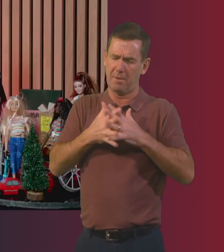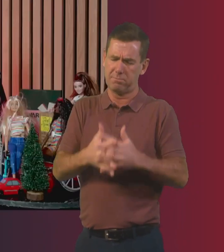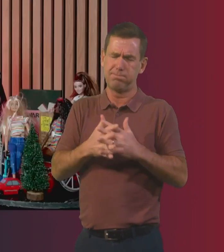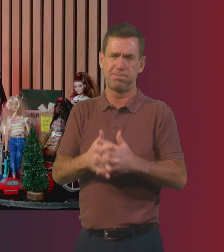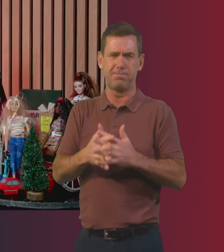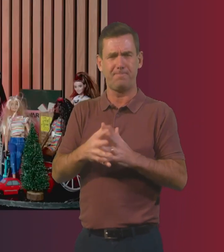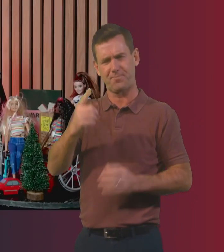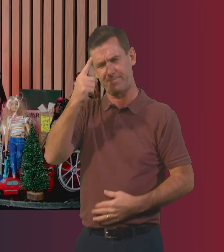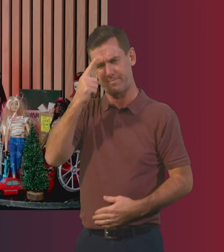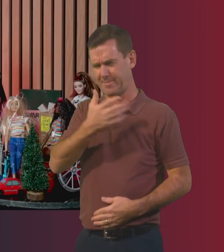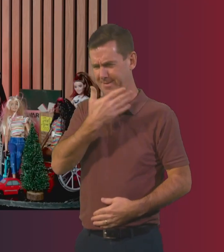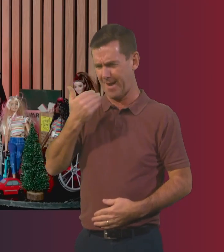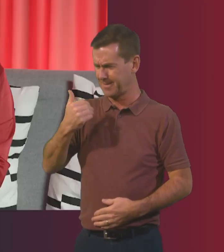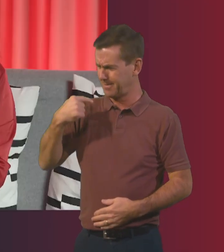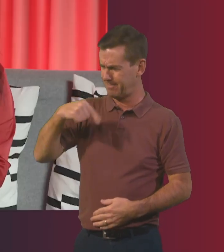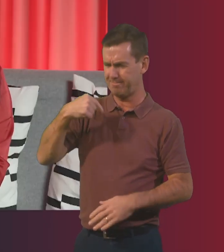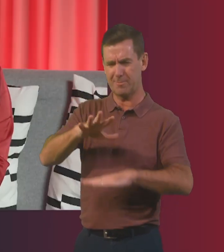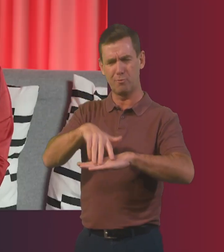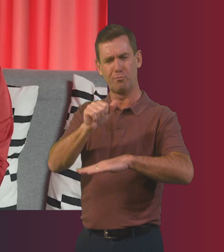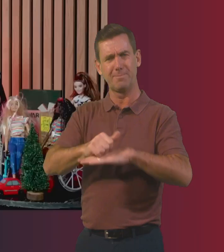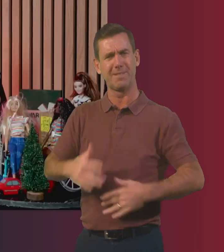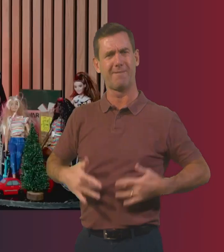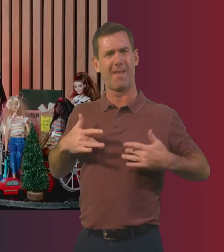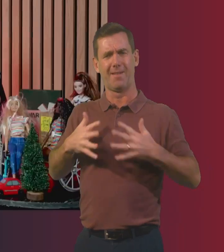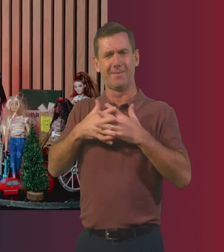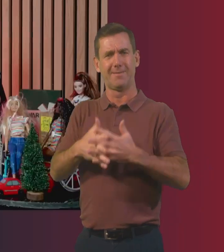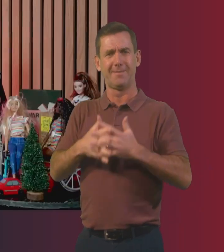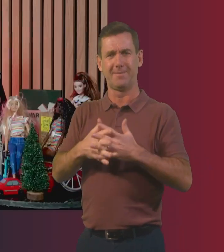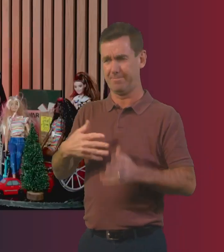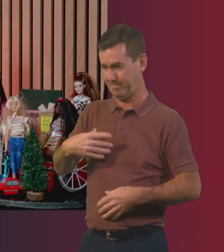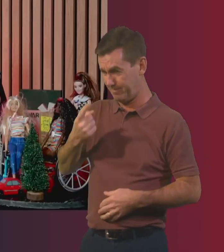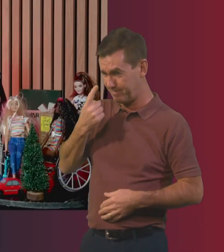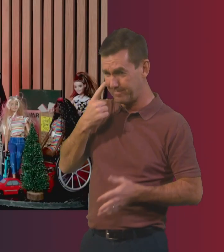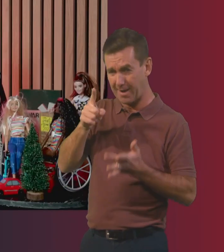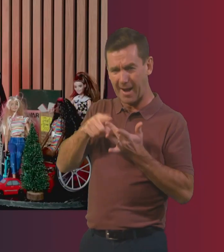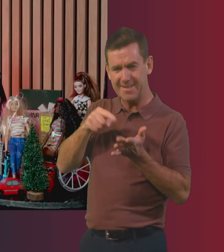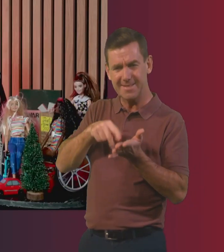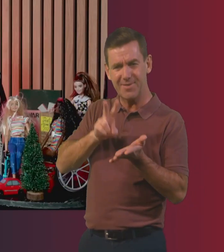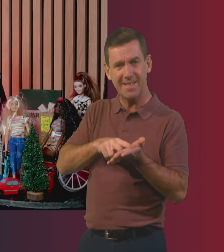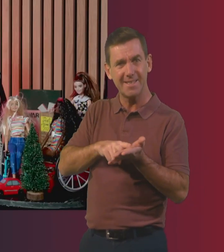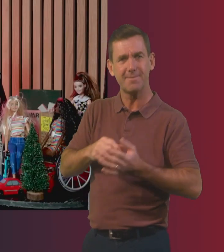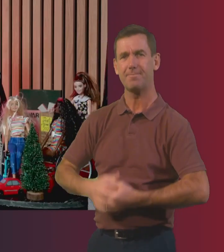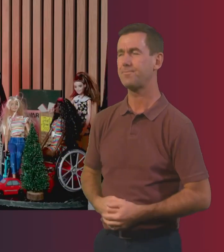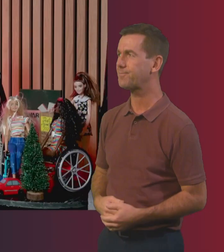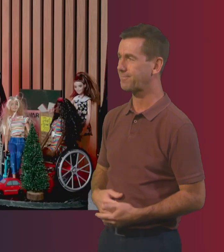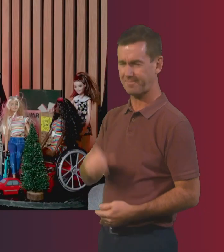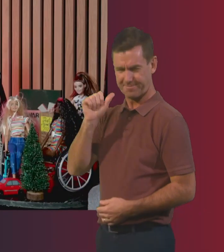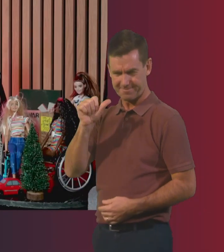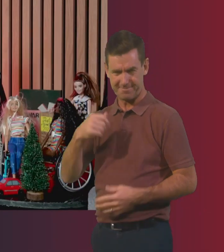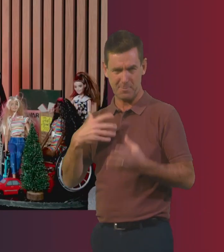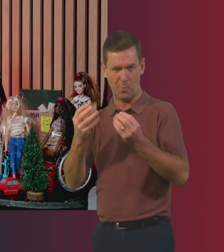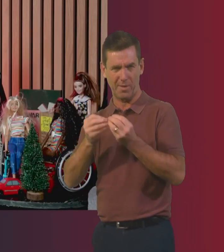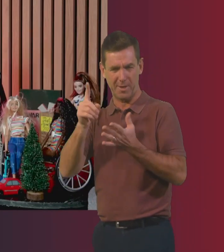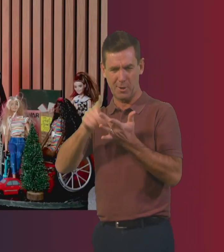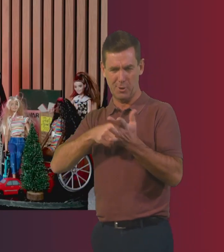it's a nice time to feel grateful this time of year. And I've seen you on ITVX. Yes. So I had the pleasure of working with Jay Howard and Fats Timbo, who